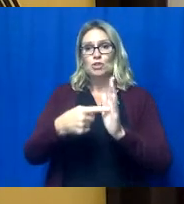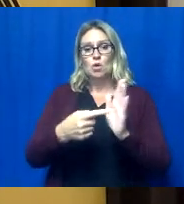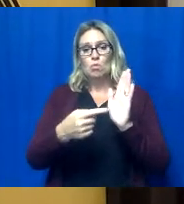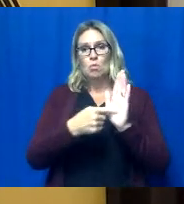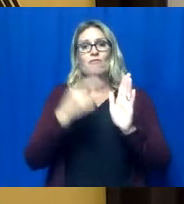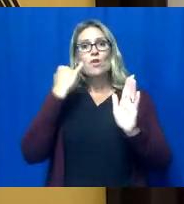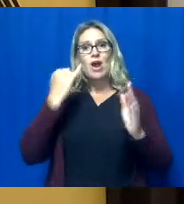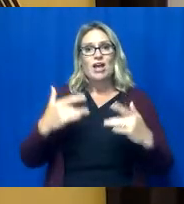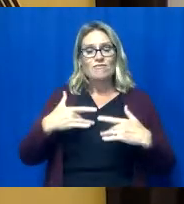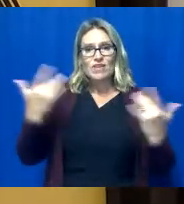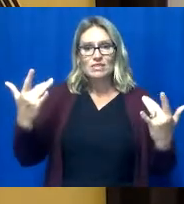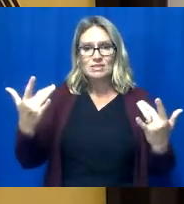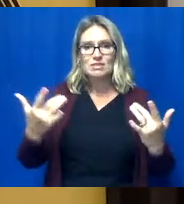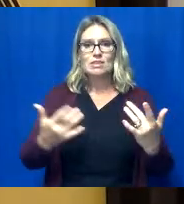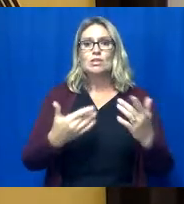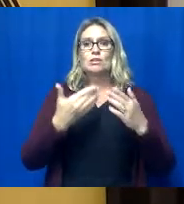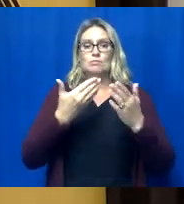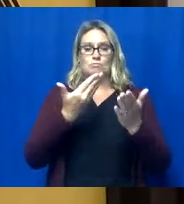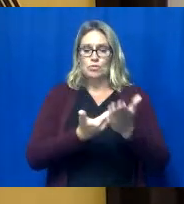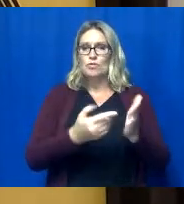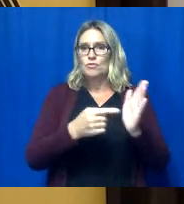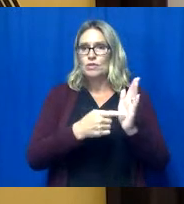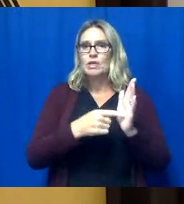or a service like